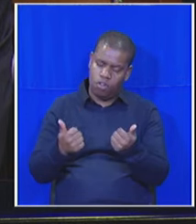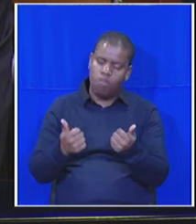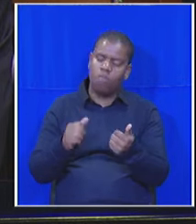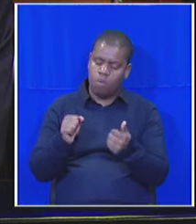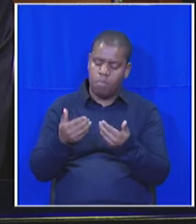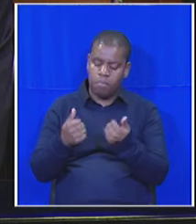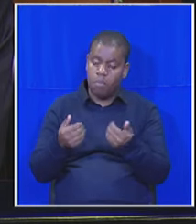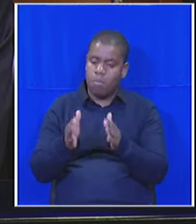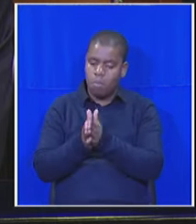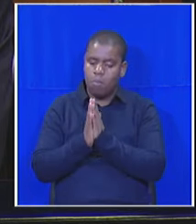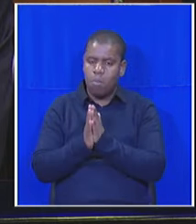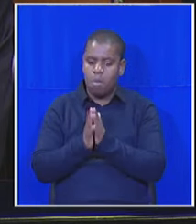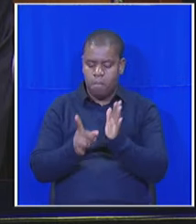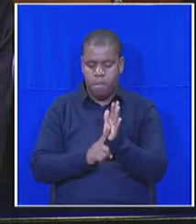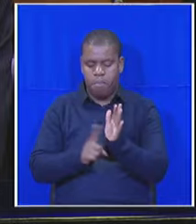rung for 1 minute.